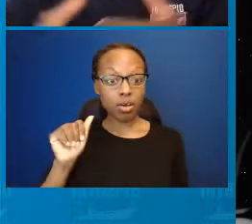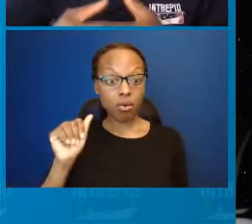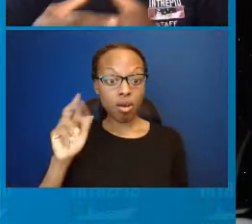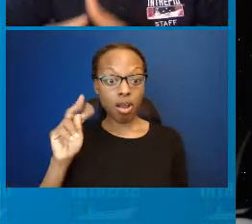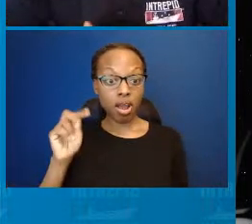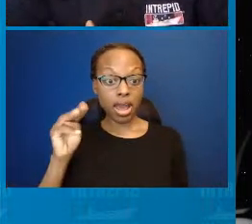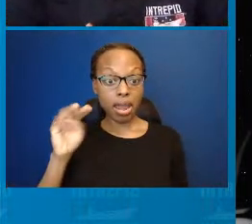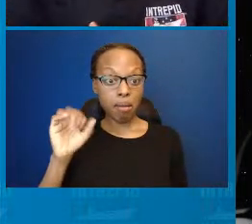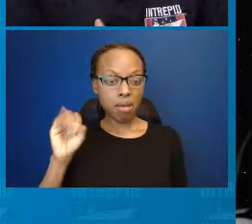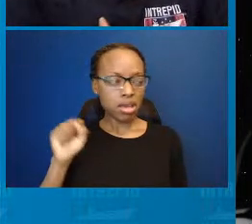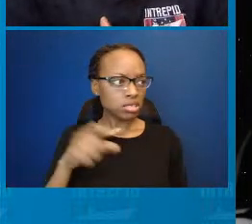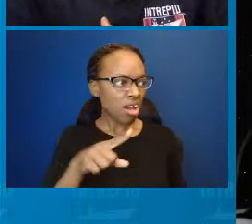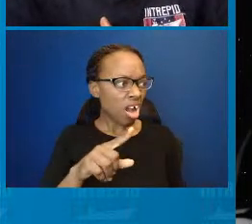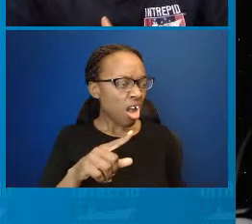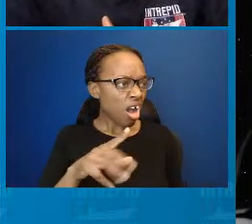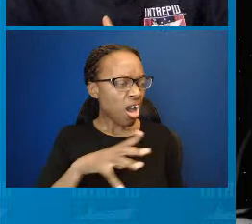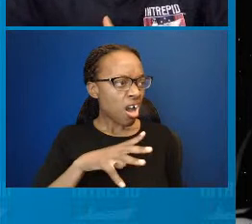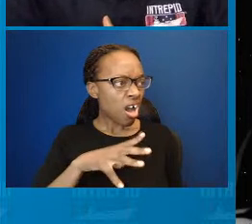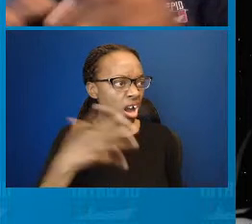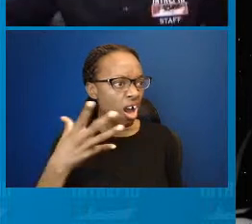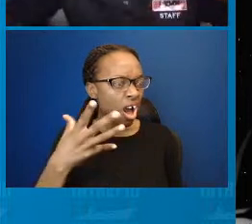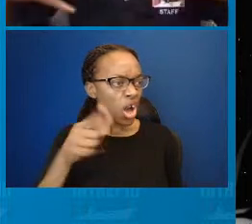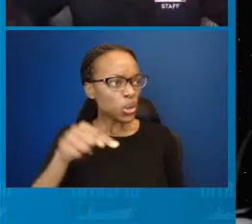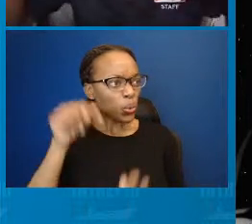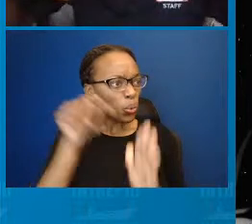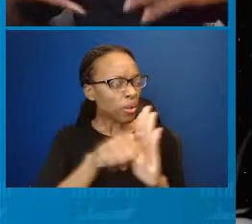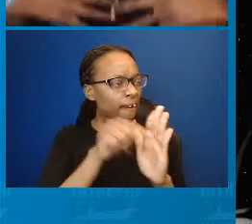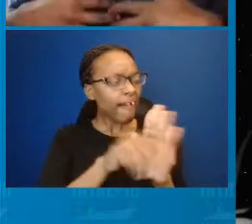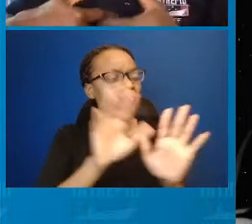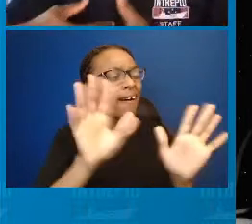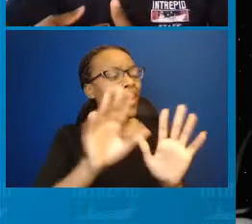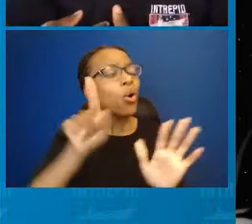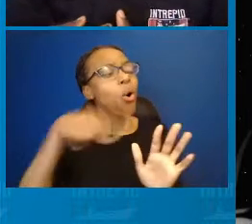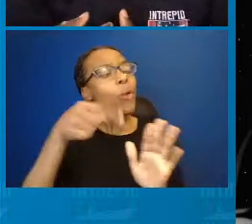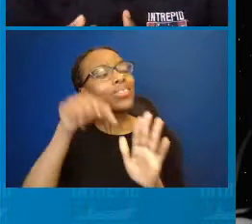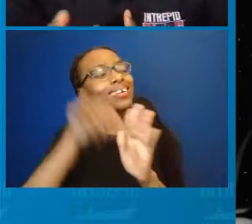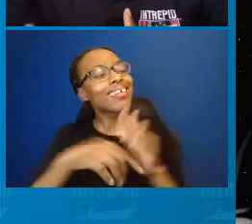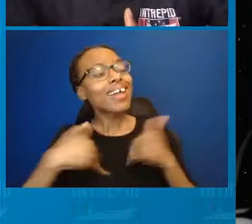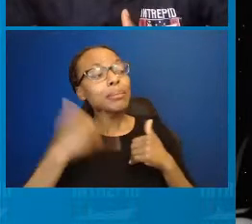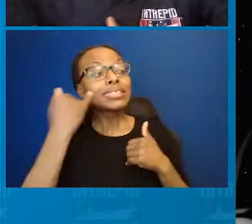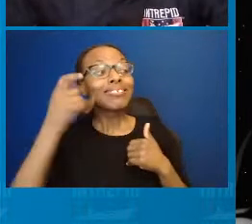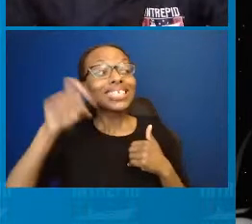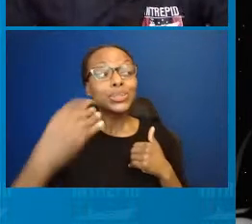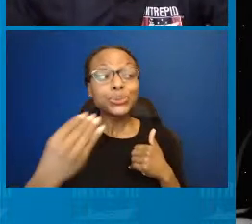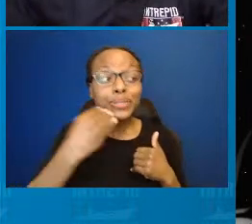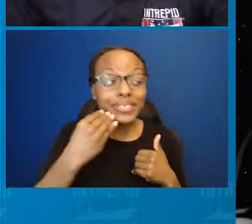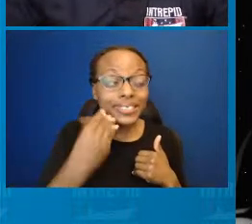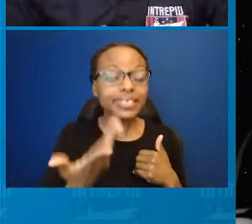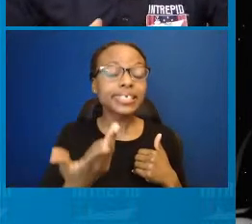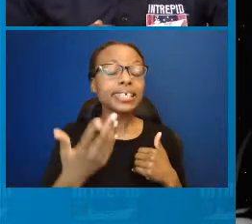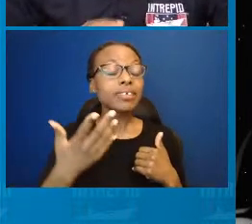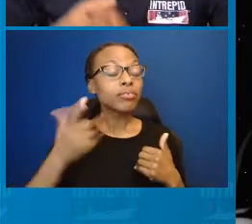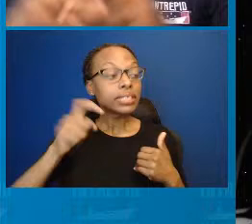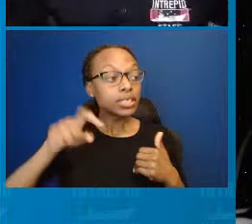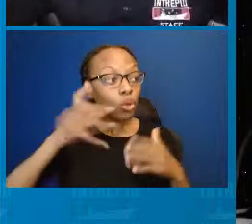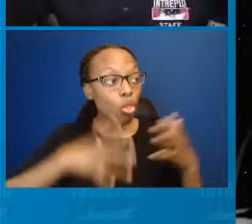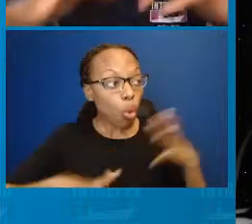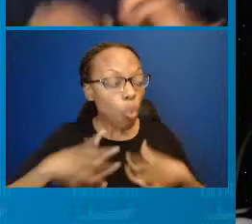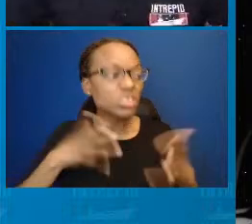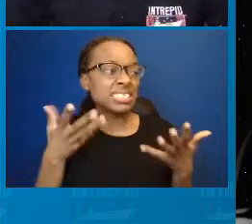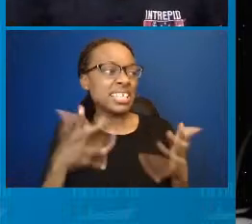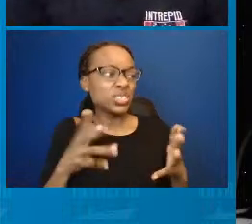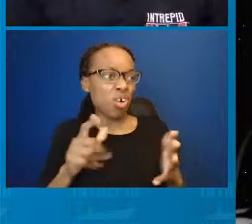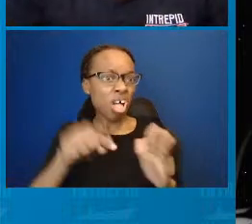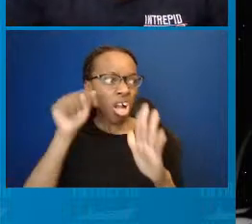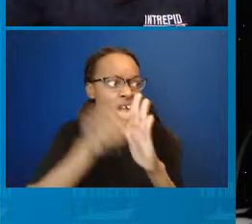she didn't like that Orion was kind of being vain or kind of just being all about himself. So she decided to punish him. And he